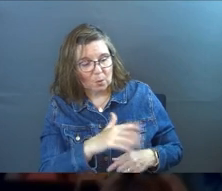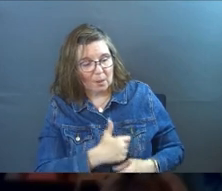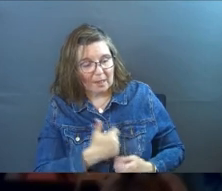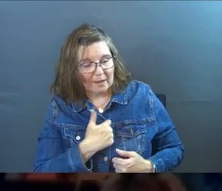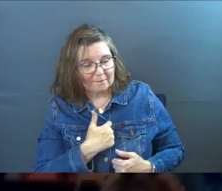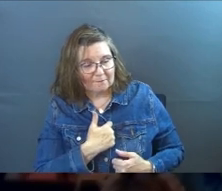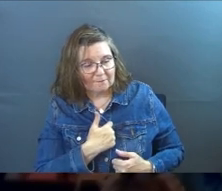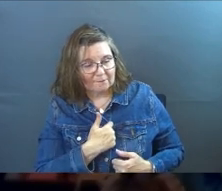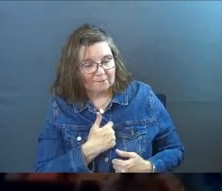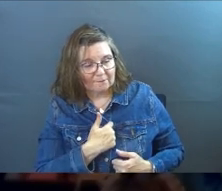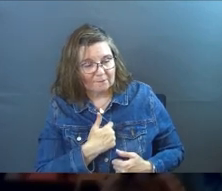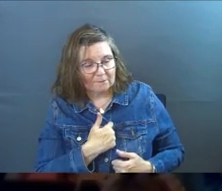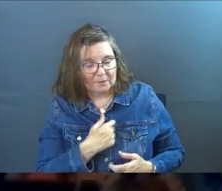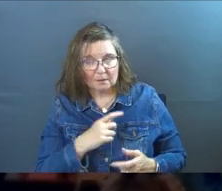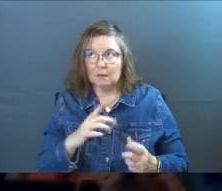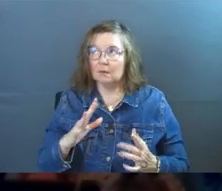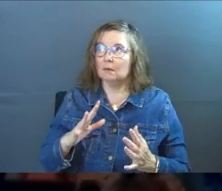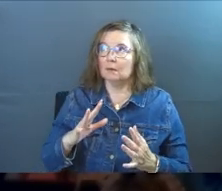your life,